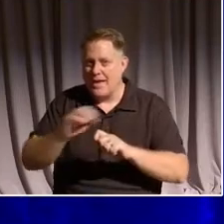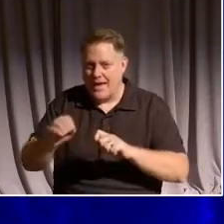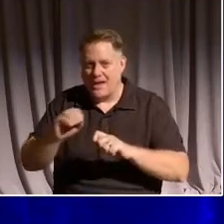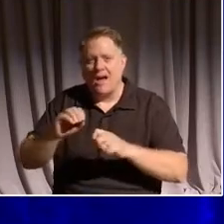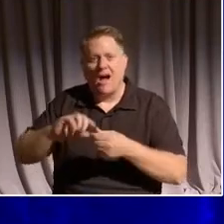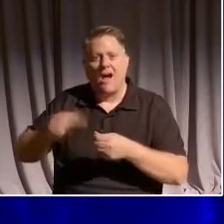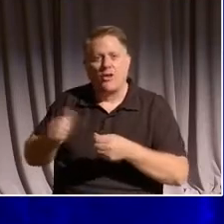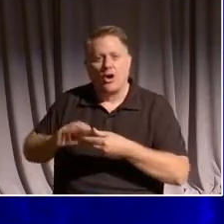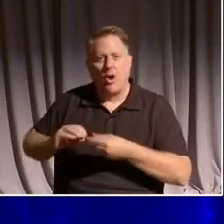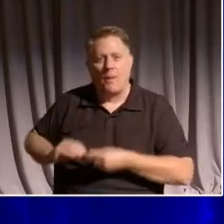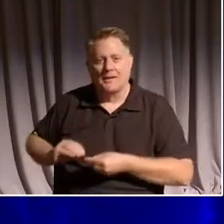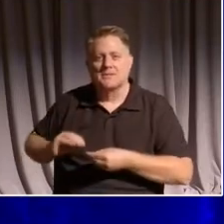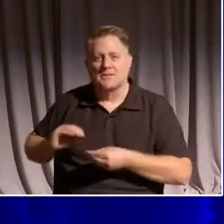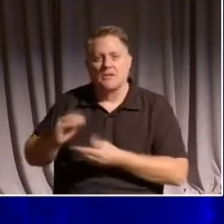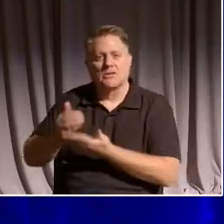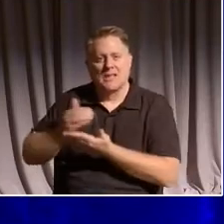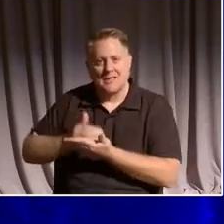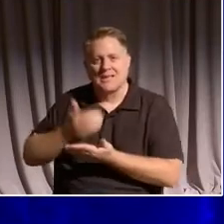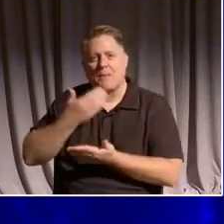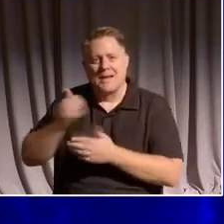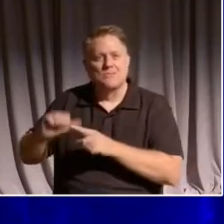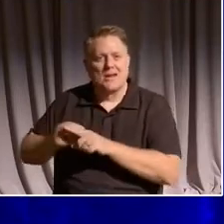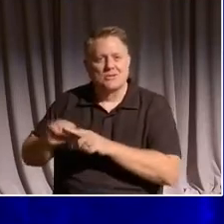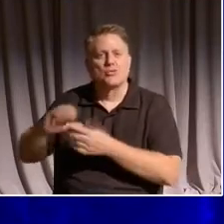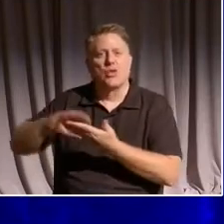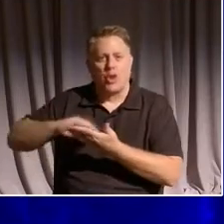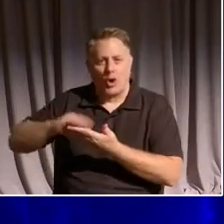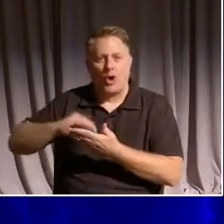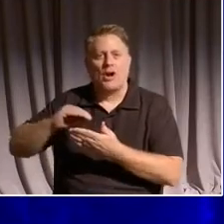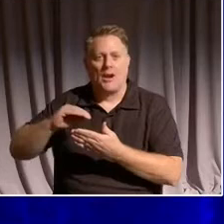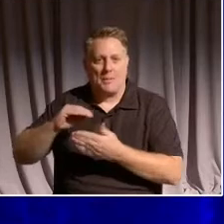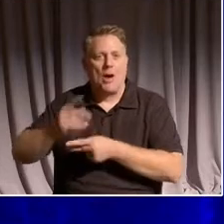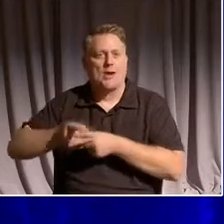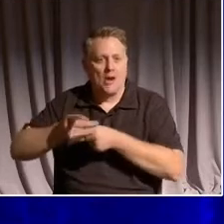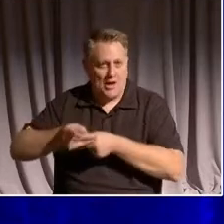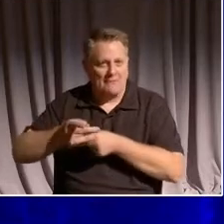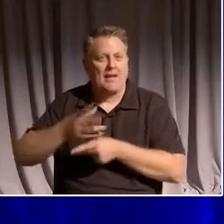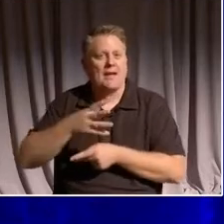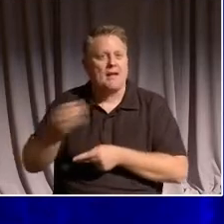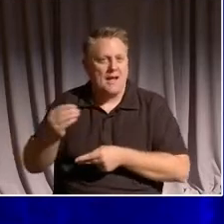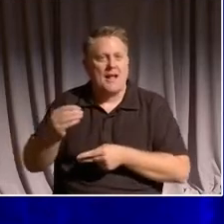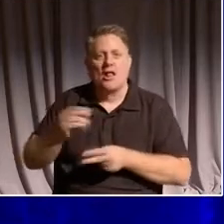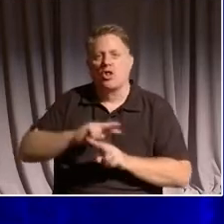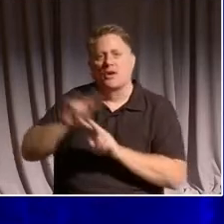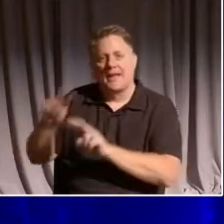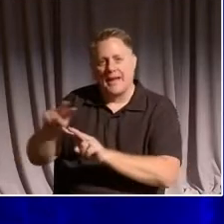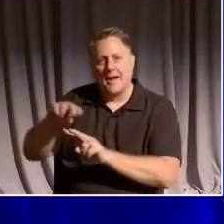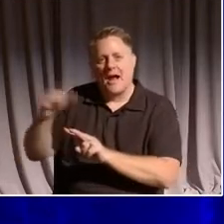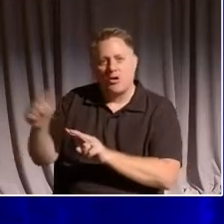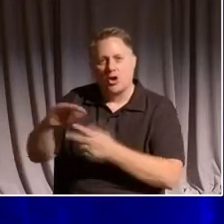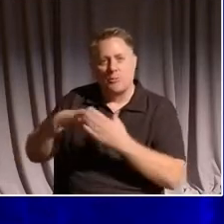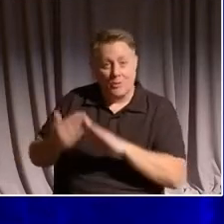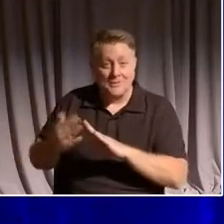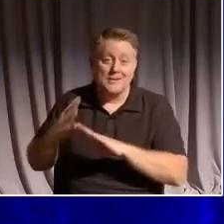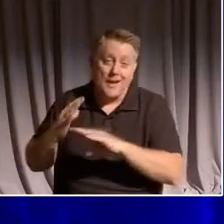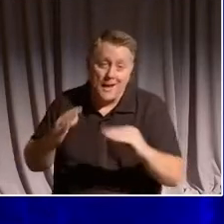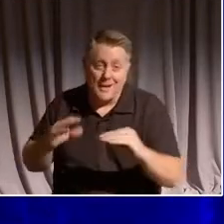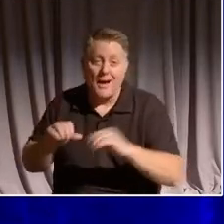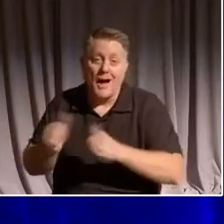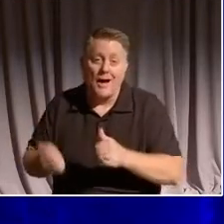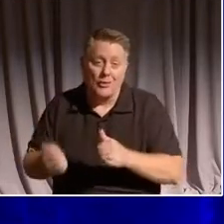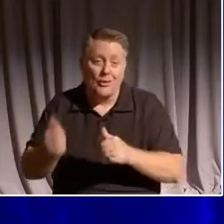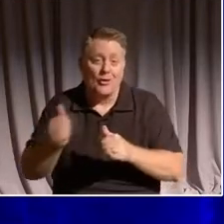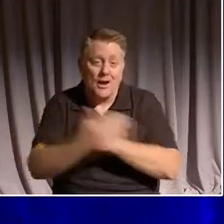and lots of lessons and best practices to learn about caregiving, including looking at other communities and